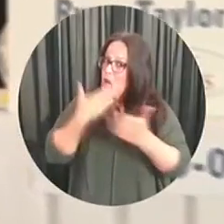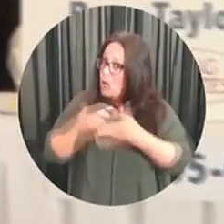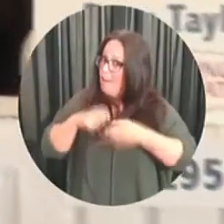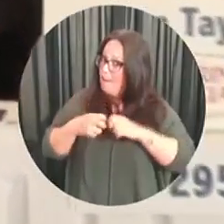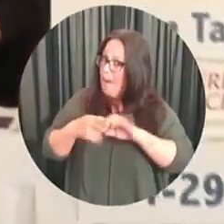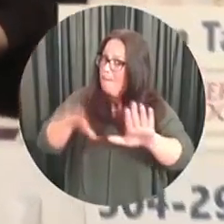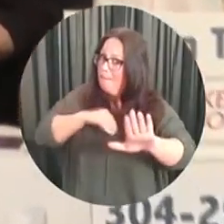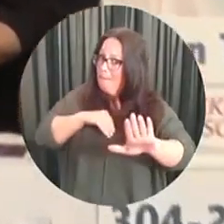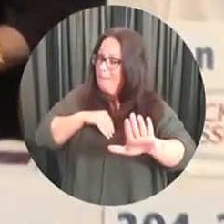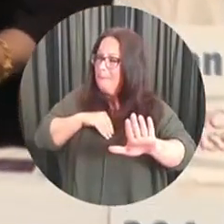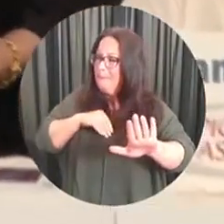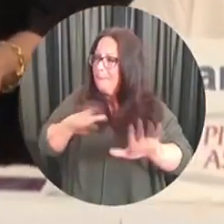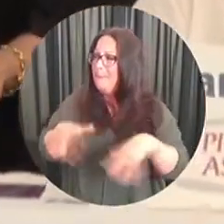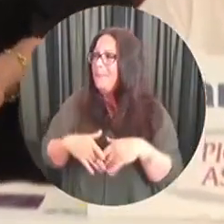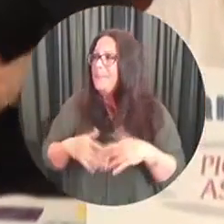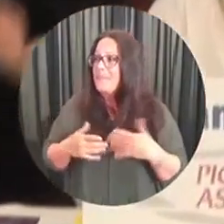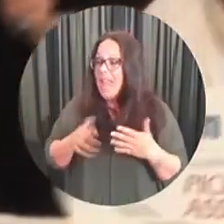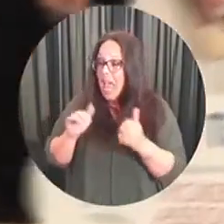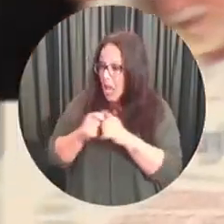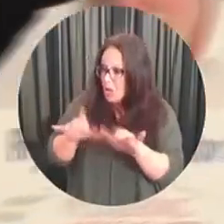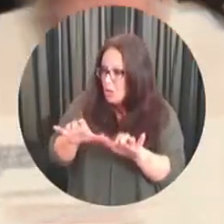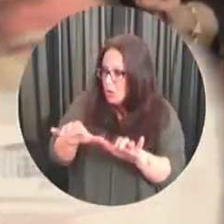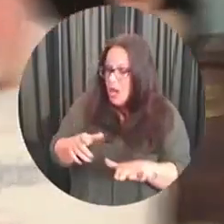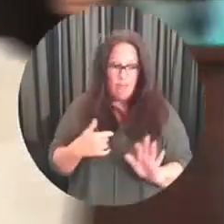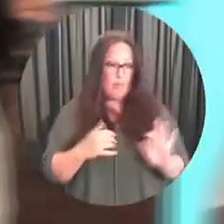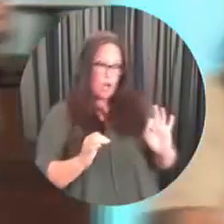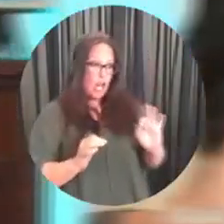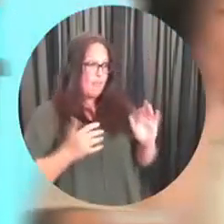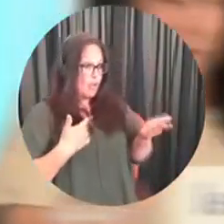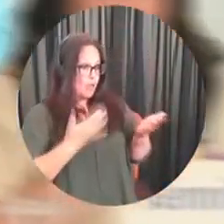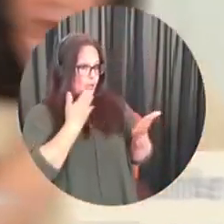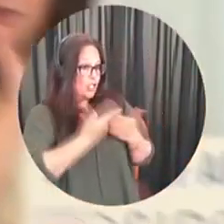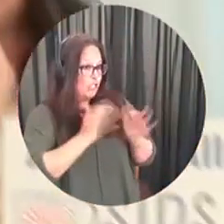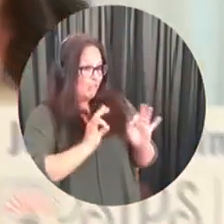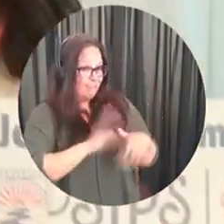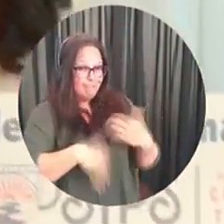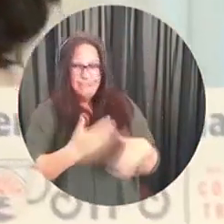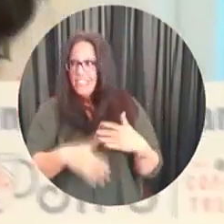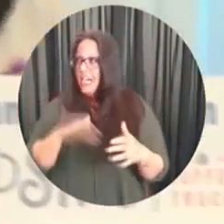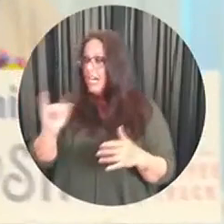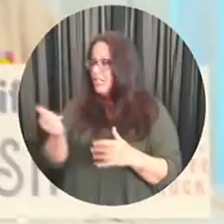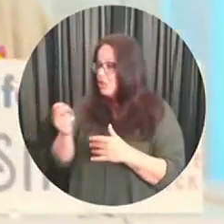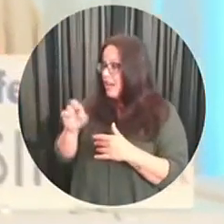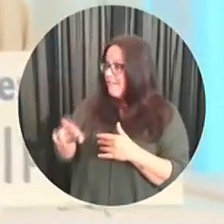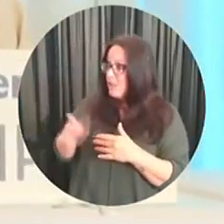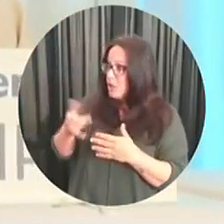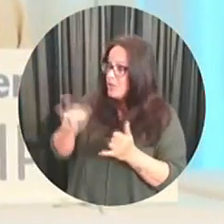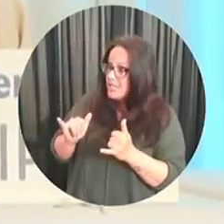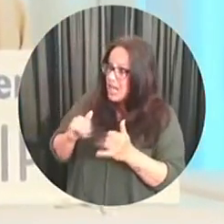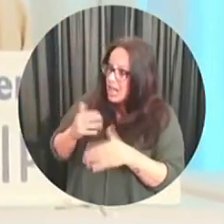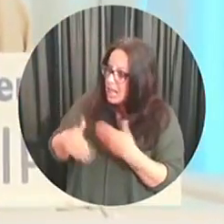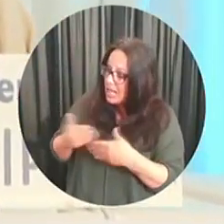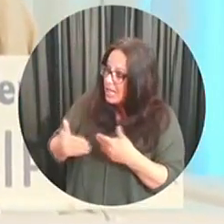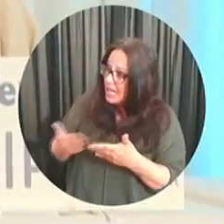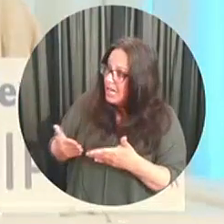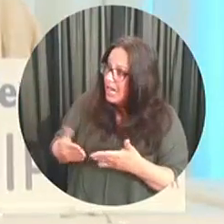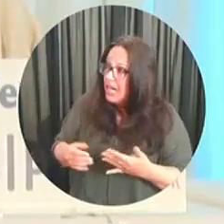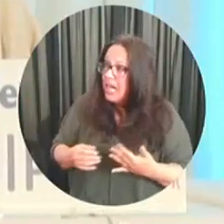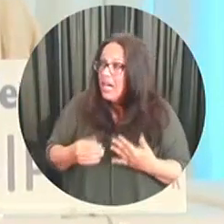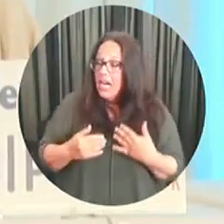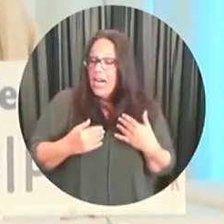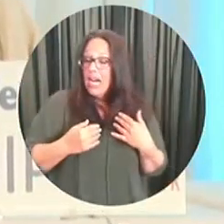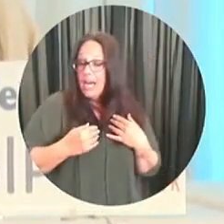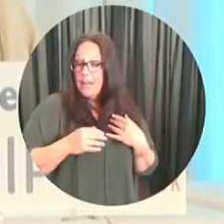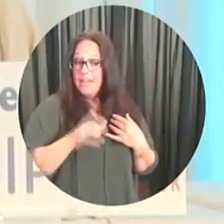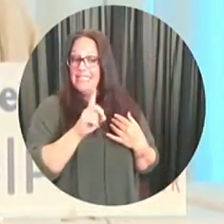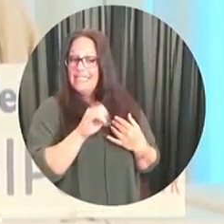thank? I'm pretty good. Are you caught up? I'm all caught up. Great. Jennifer, are you still on the phone? Do you have some folks to thank? Debbie Hines.